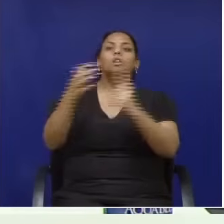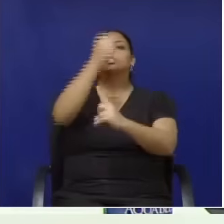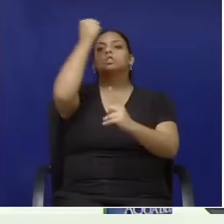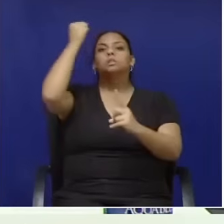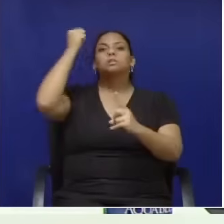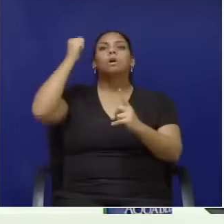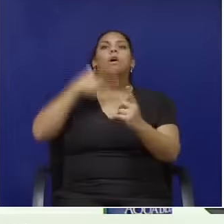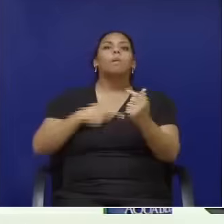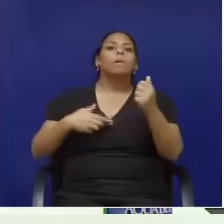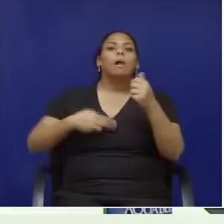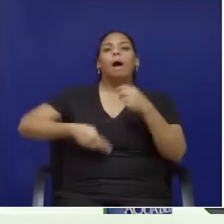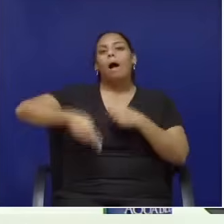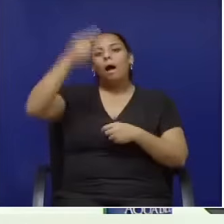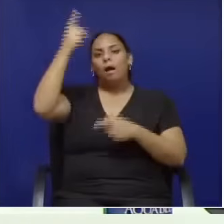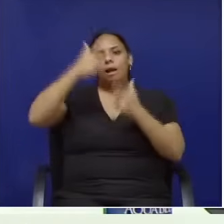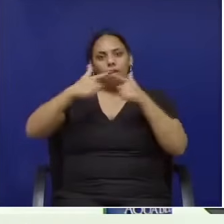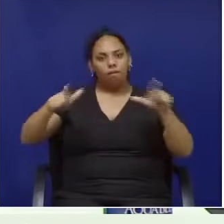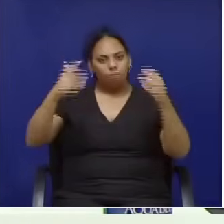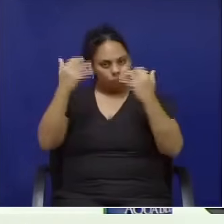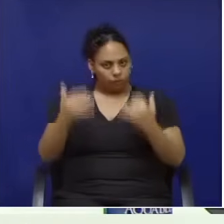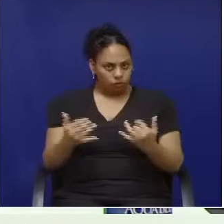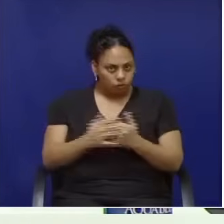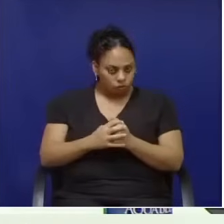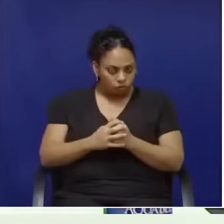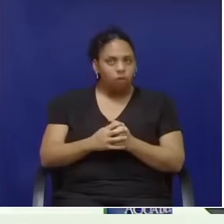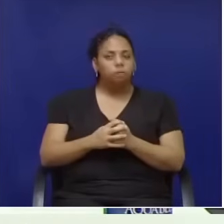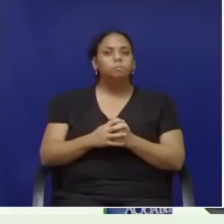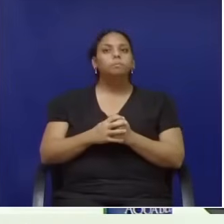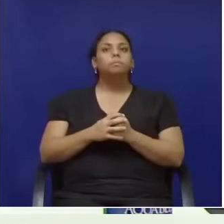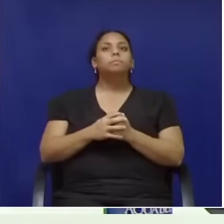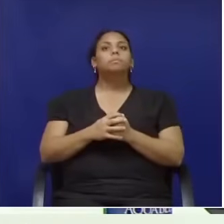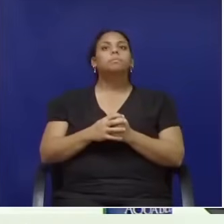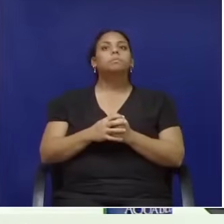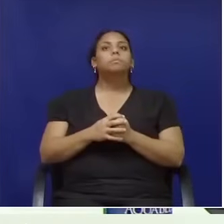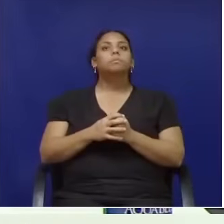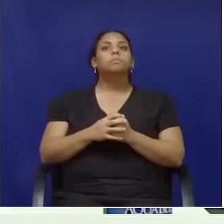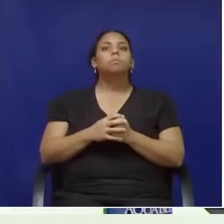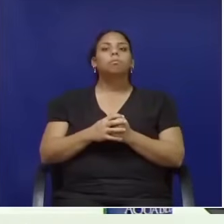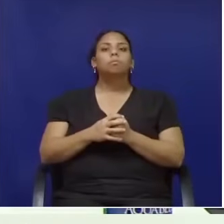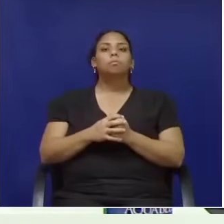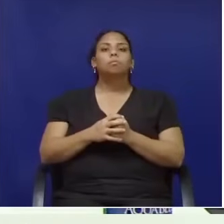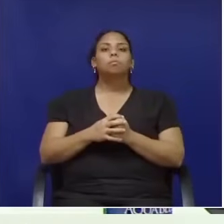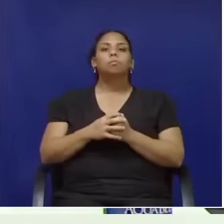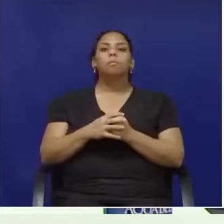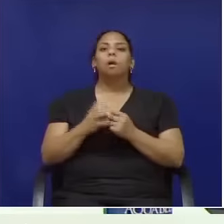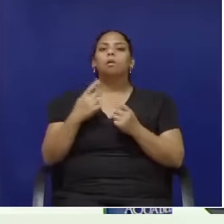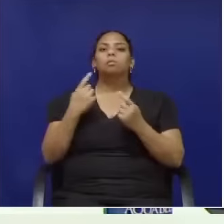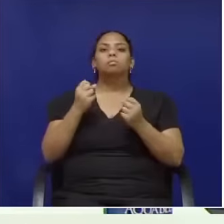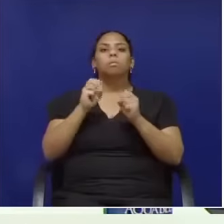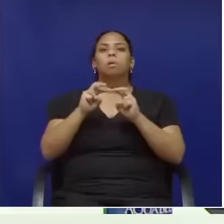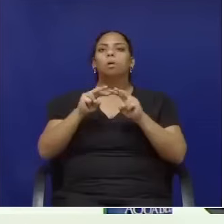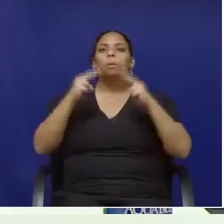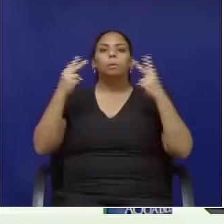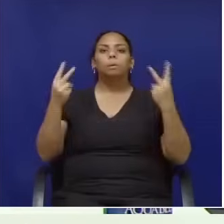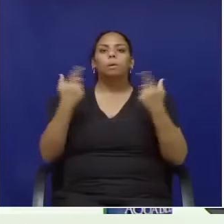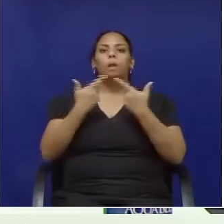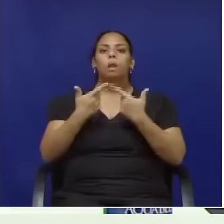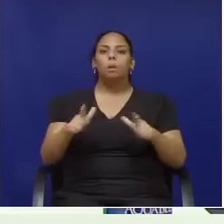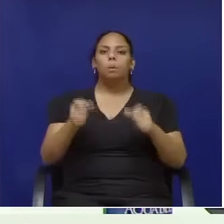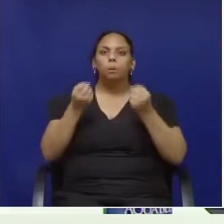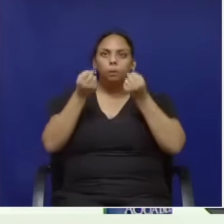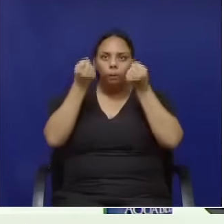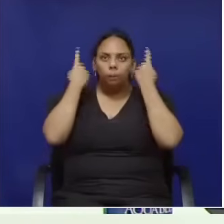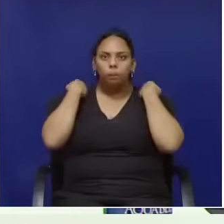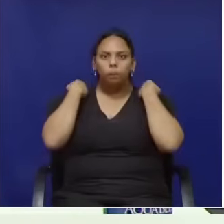available budget. Vatsonga vari, vana va munhu, va tsemelana nhloko ya njiya. It